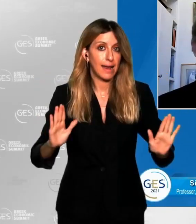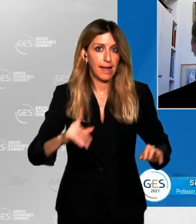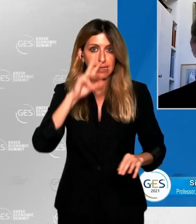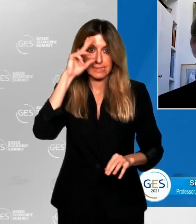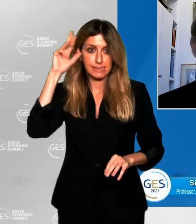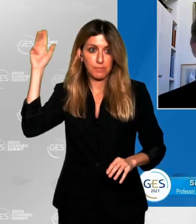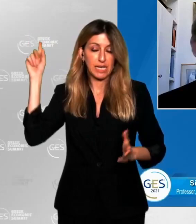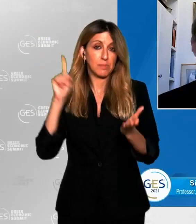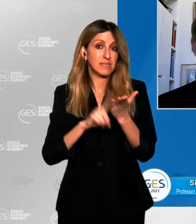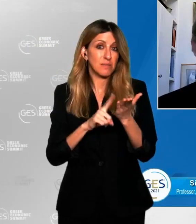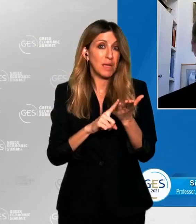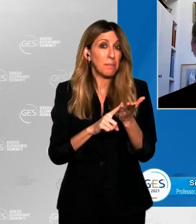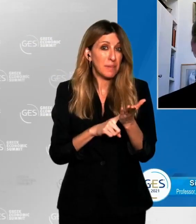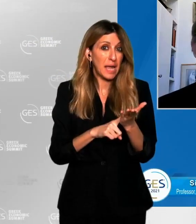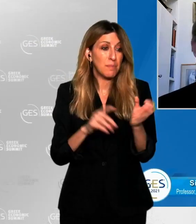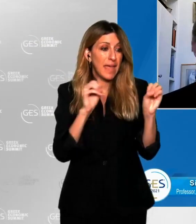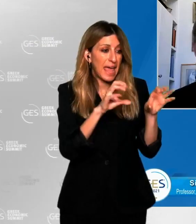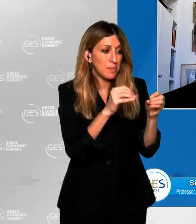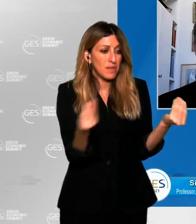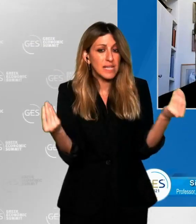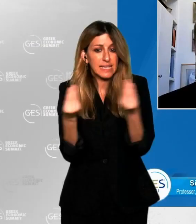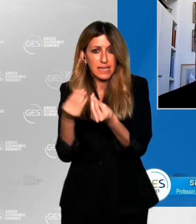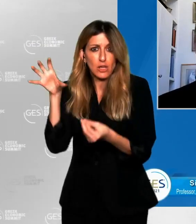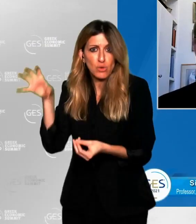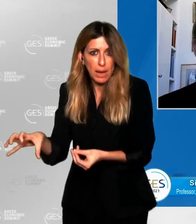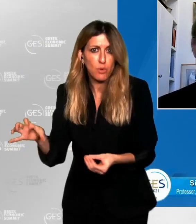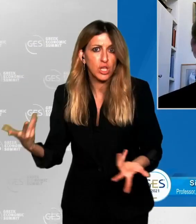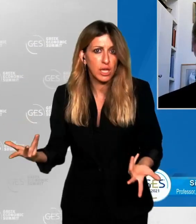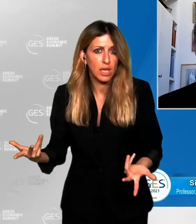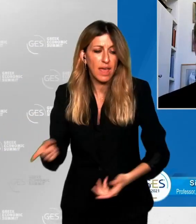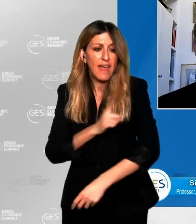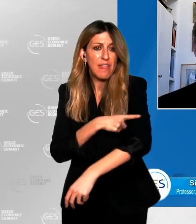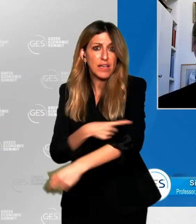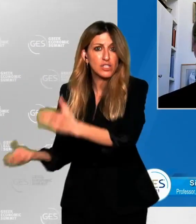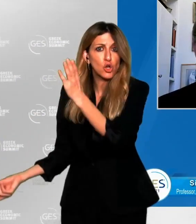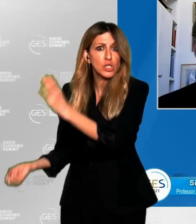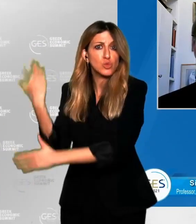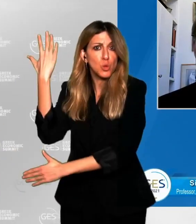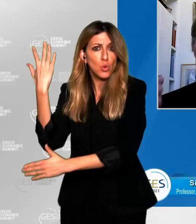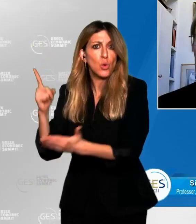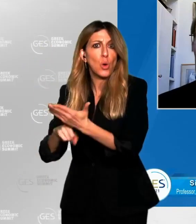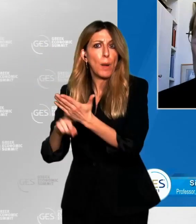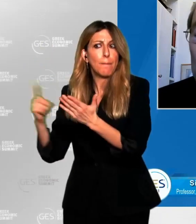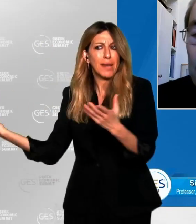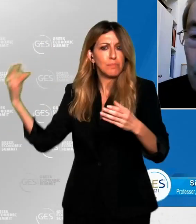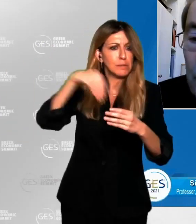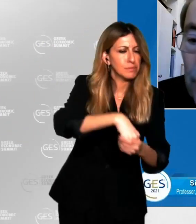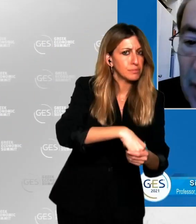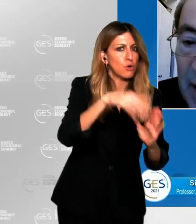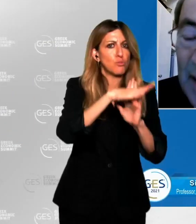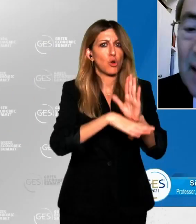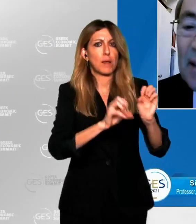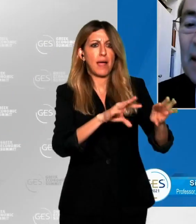curriculum universities are not doing very well in that respect. Not many universities in the world, in fact, are doing well. Only the top